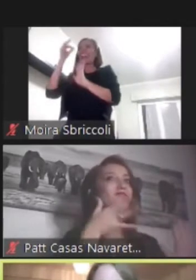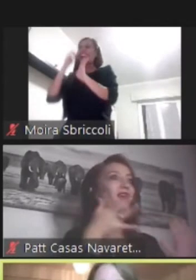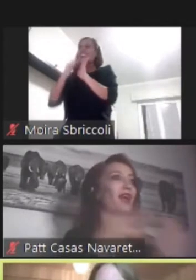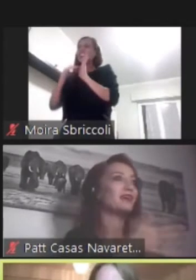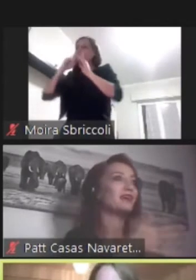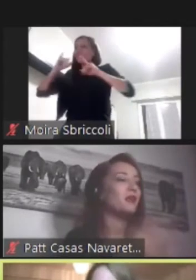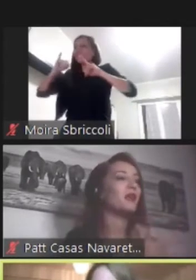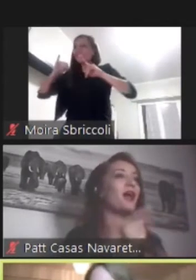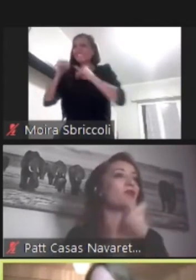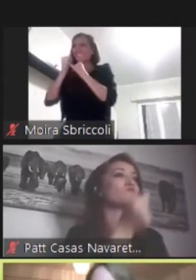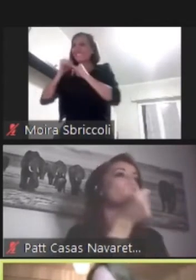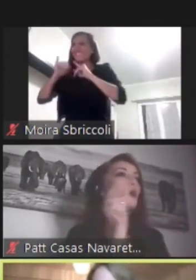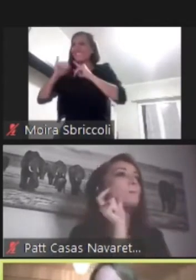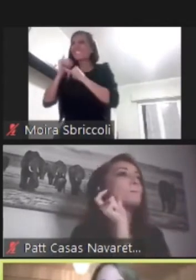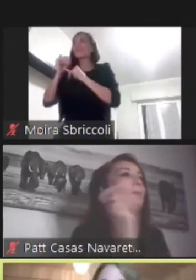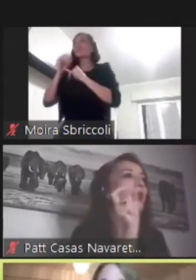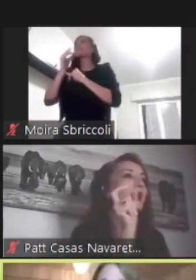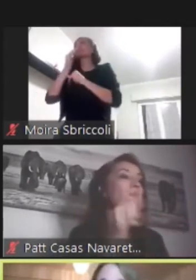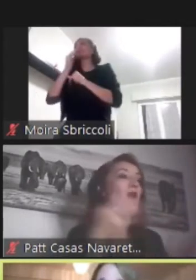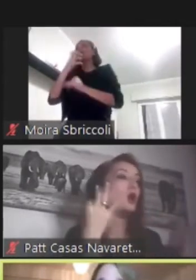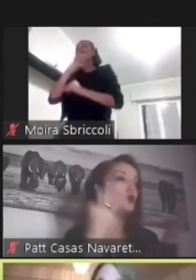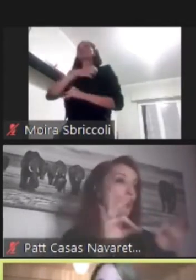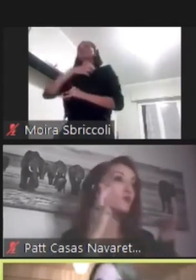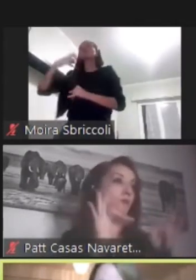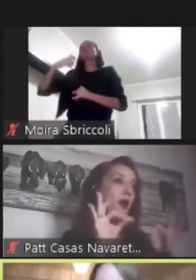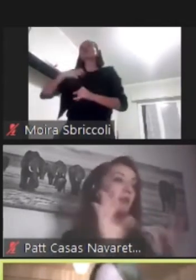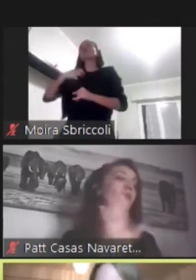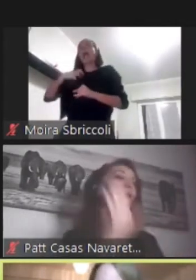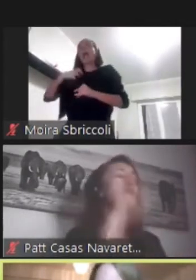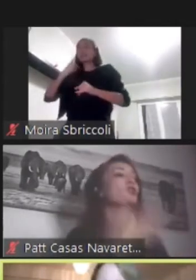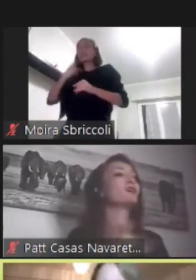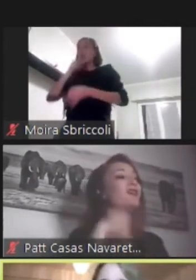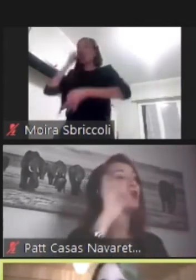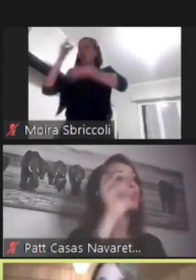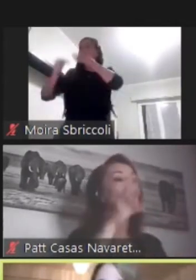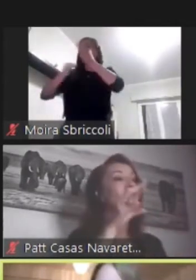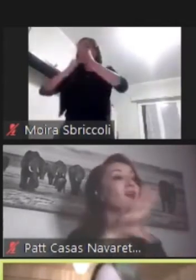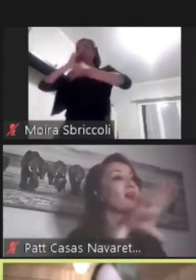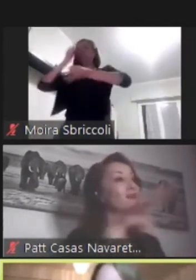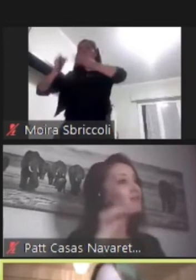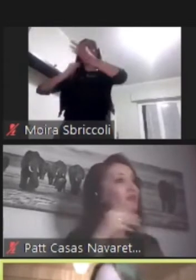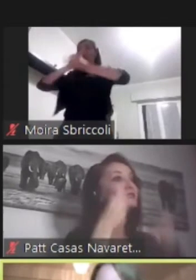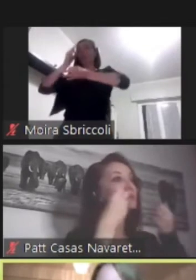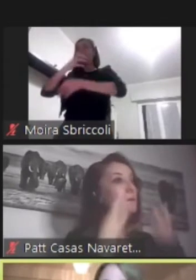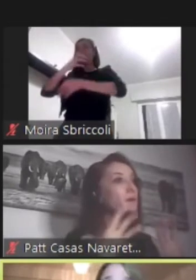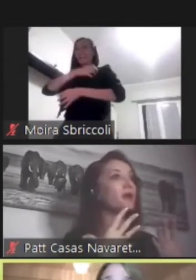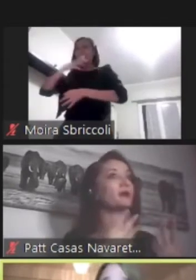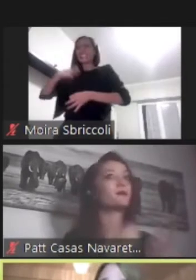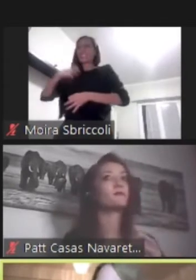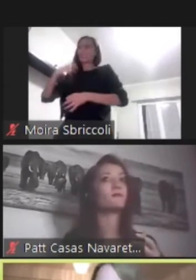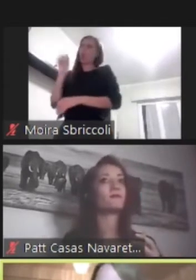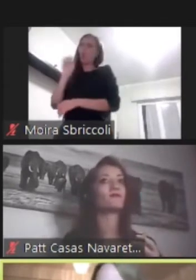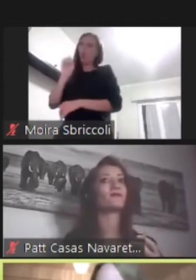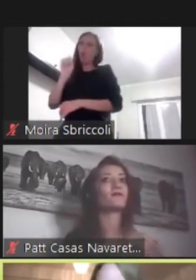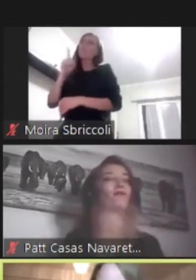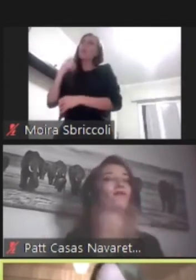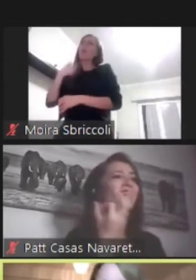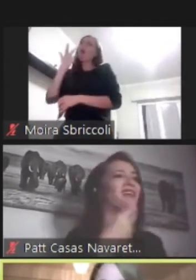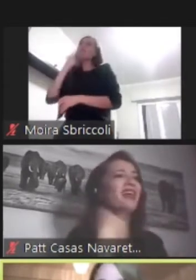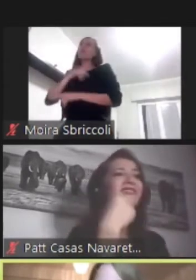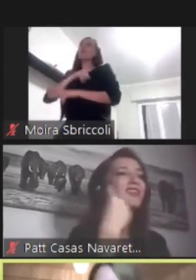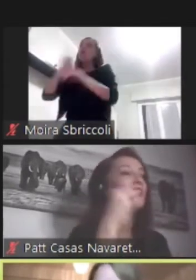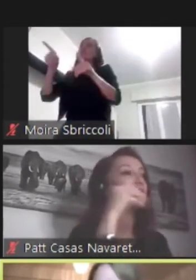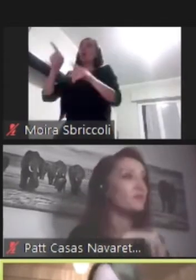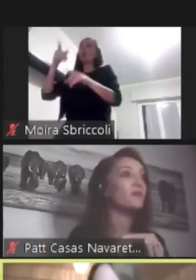understanding of the ingredients so you have confidence in the formulation, you have confidence in